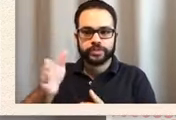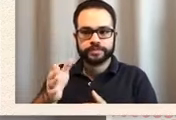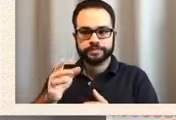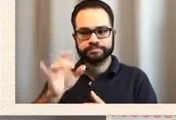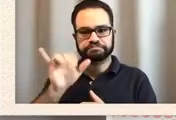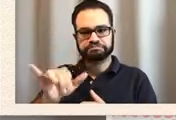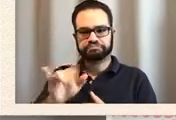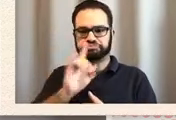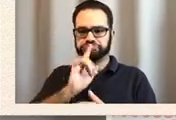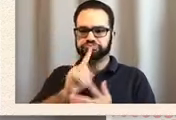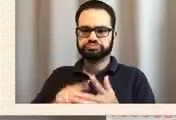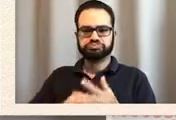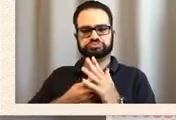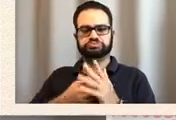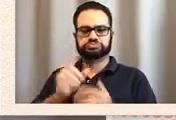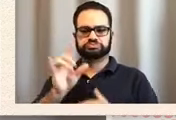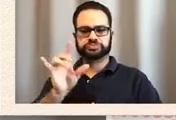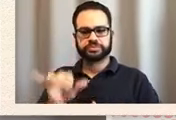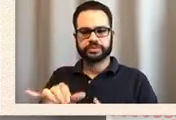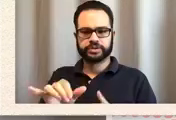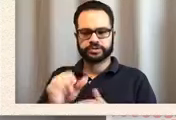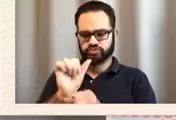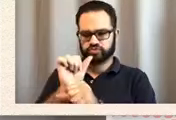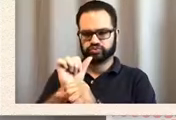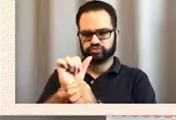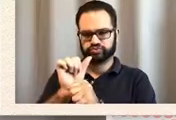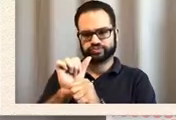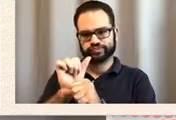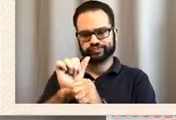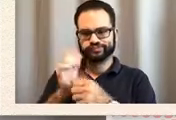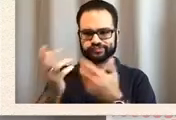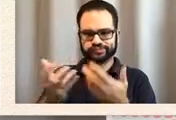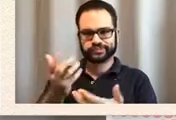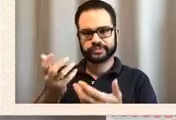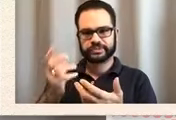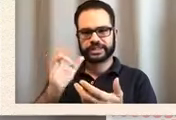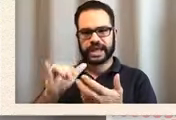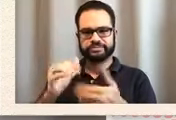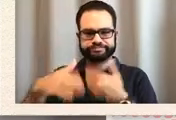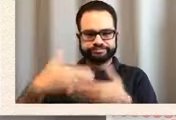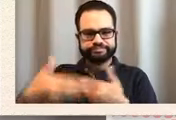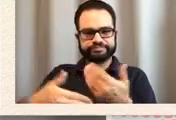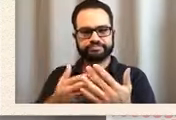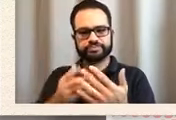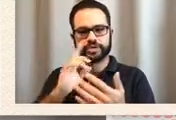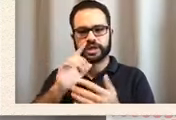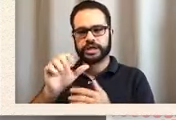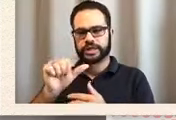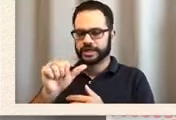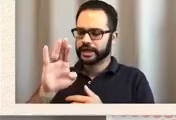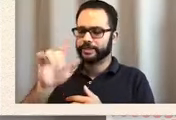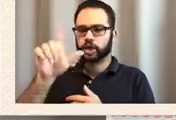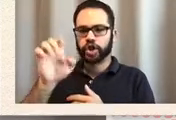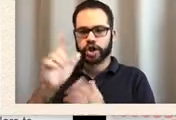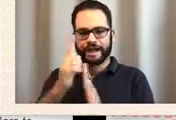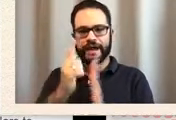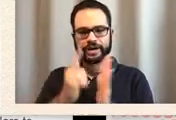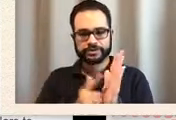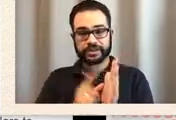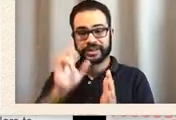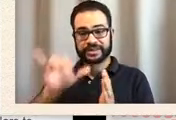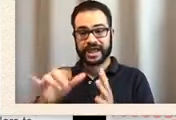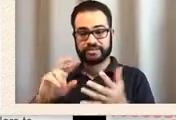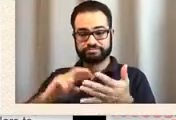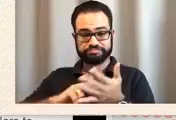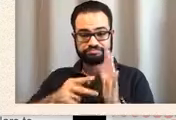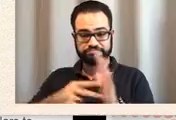this work to pass what soon became the Able Act. And so the Able Act stands for the Achieving a